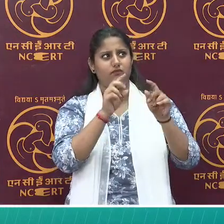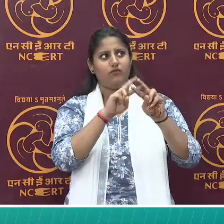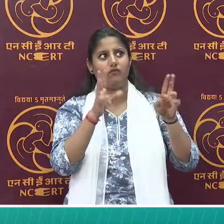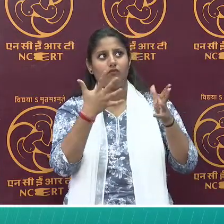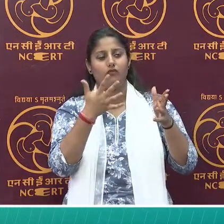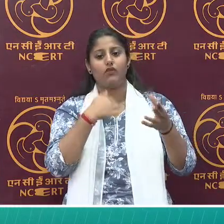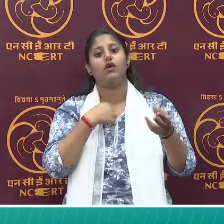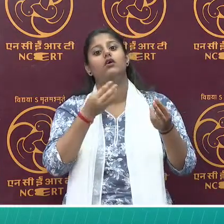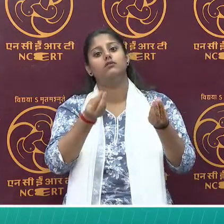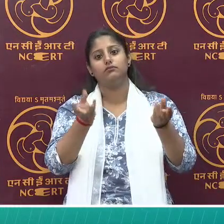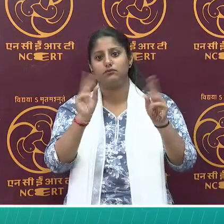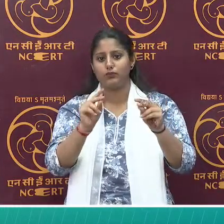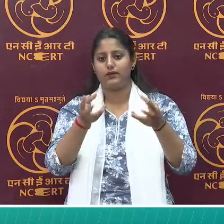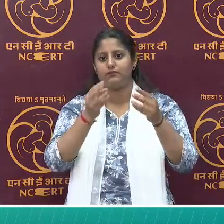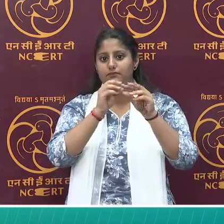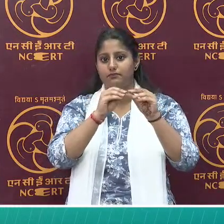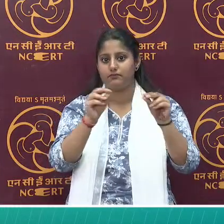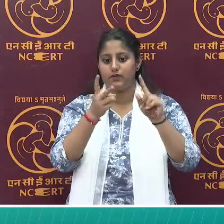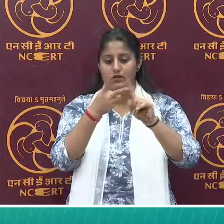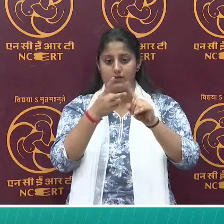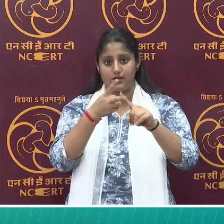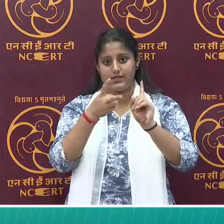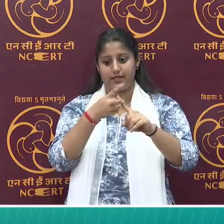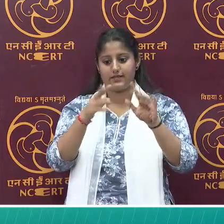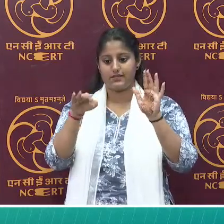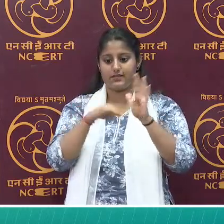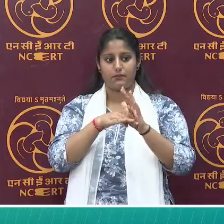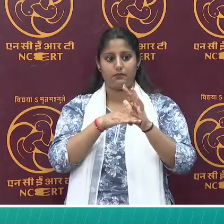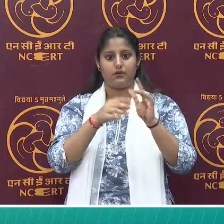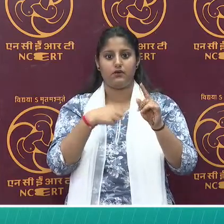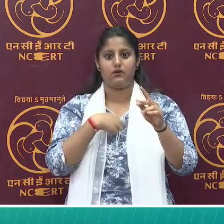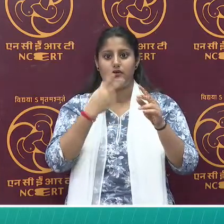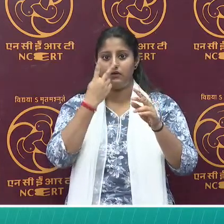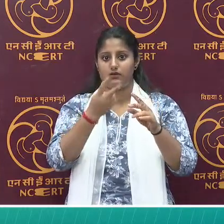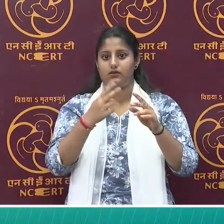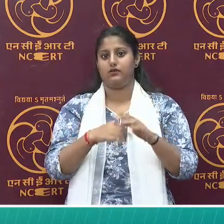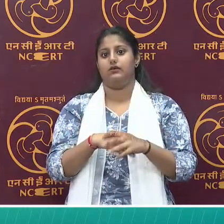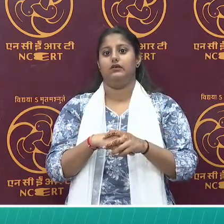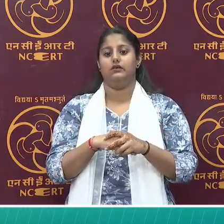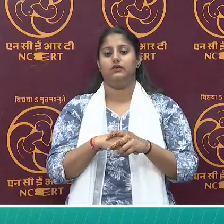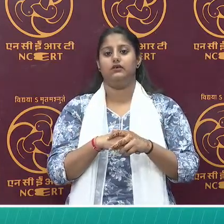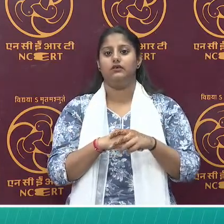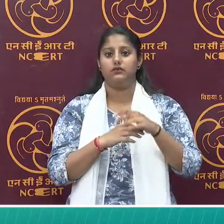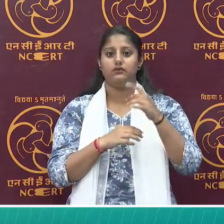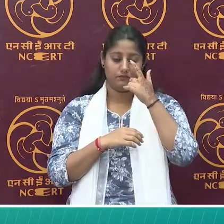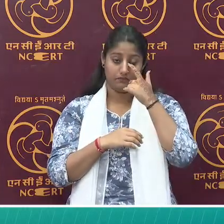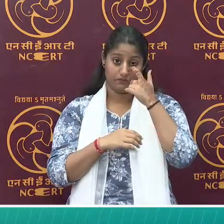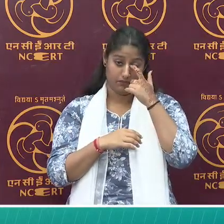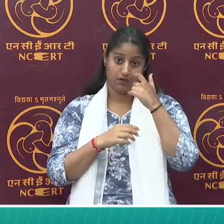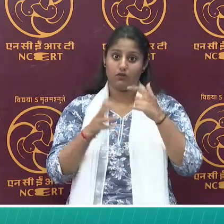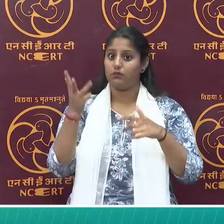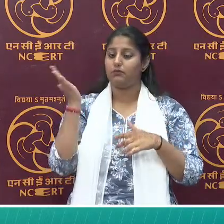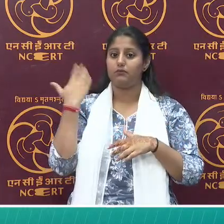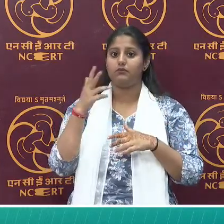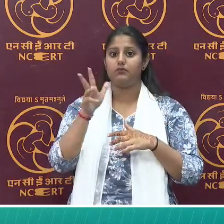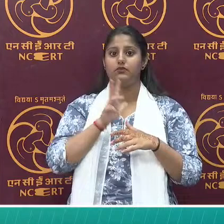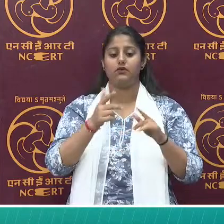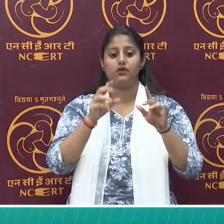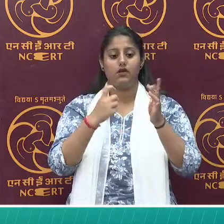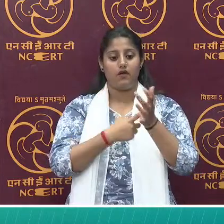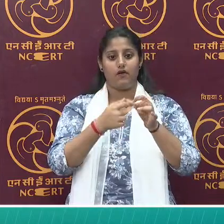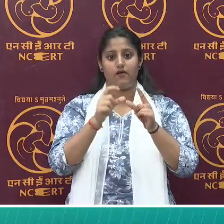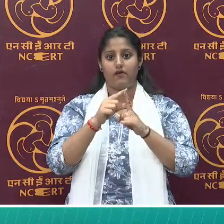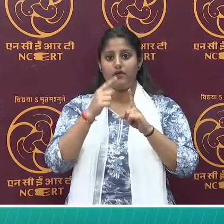So now this second extension, it will grow into shoot system. All right. So And it basically, is also said that, ma'am, this radicle is the